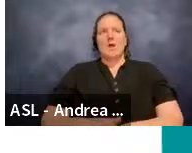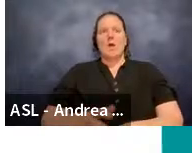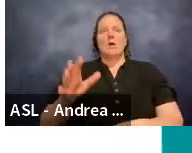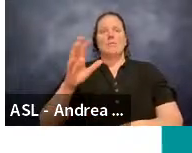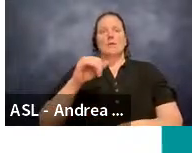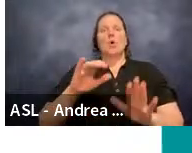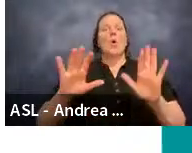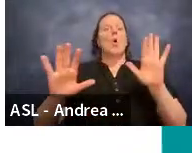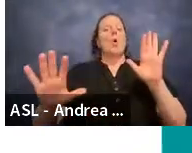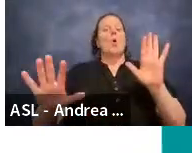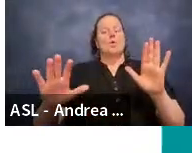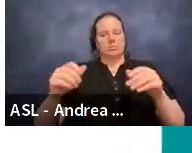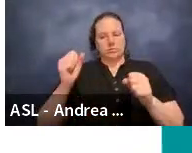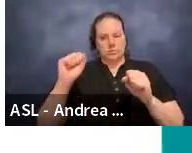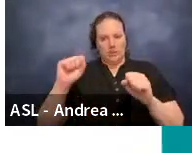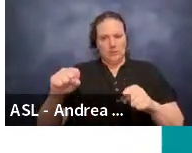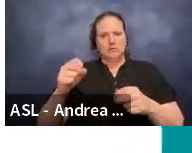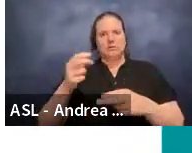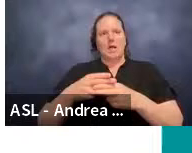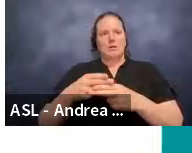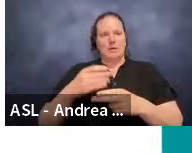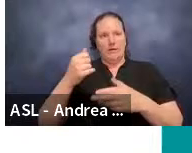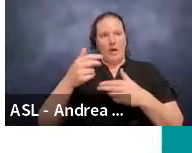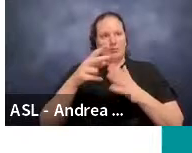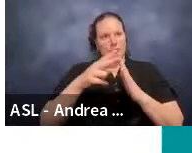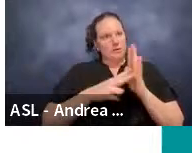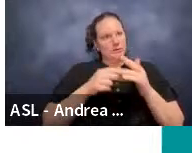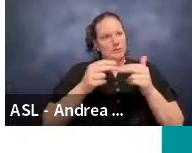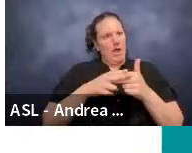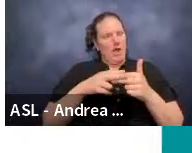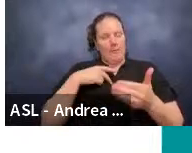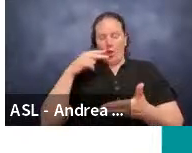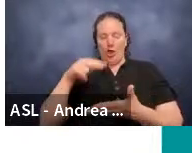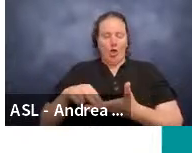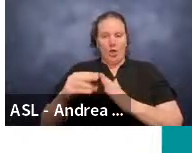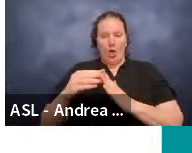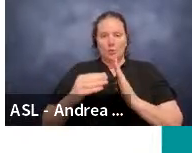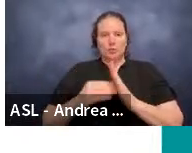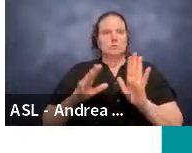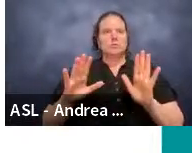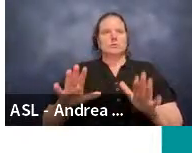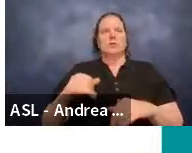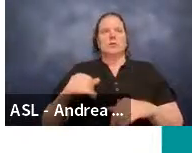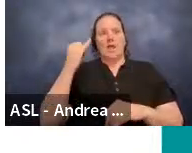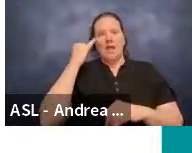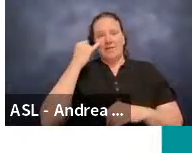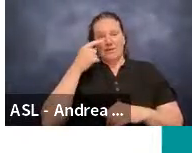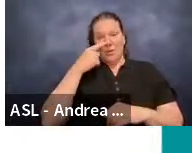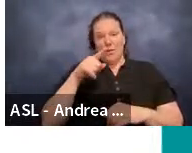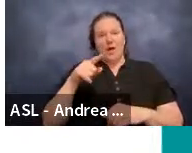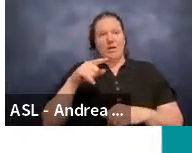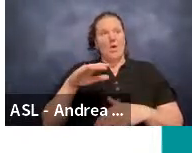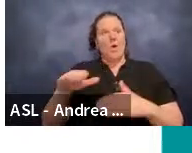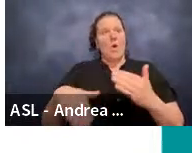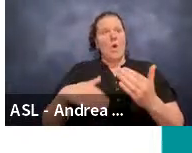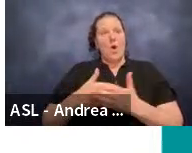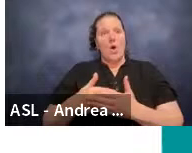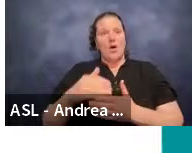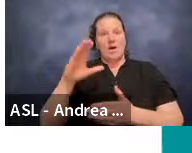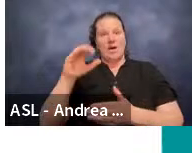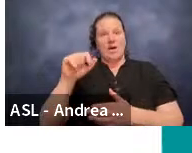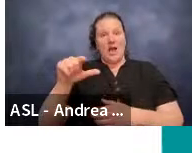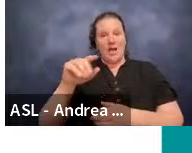are doing introductions. Sorry, if I would read the slides, I was looking at my notes. So if I can have all the